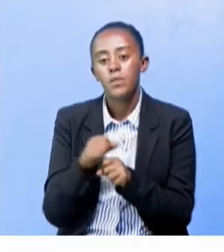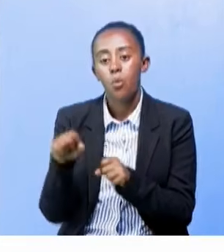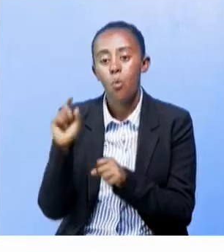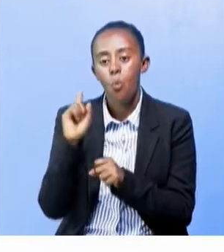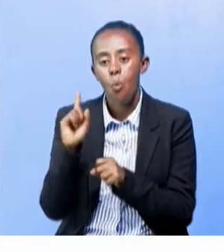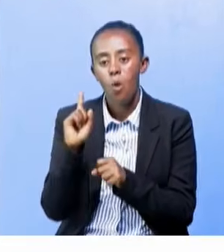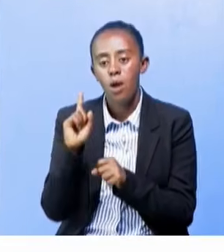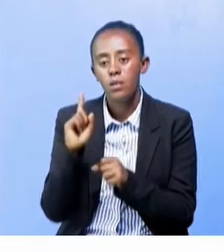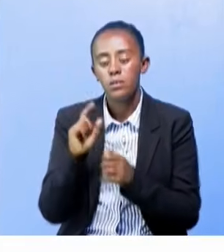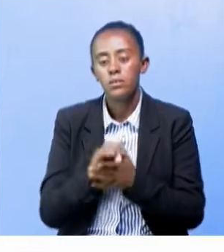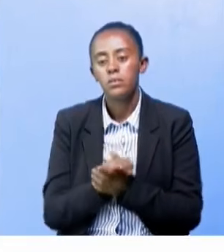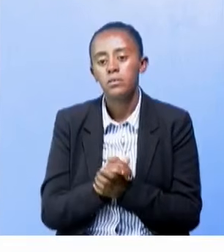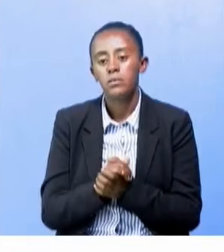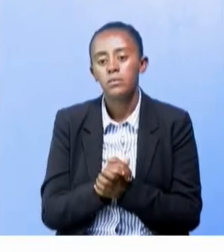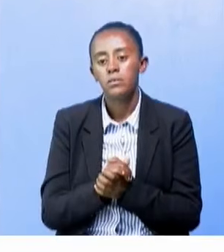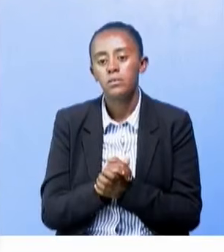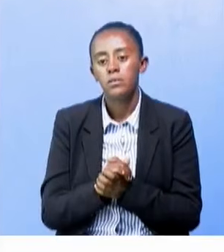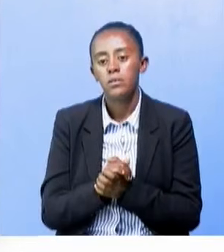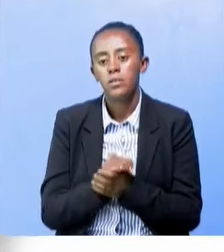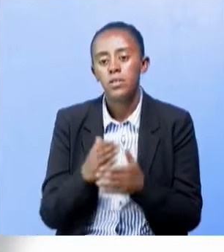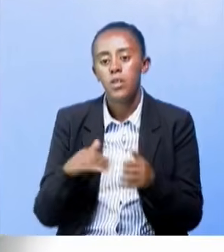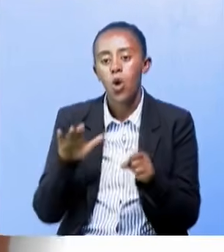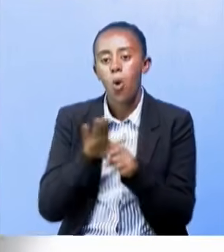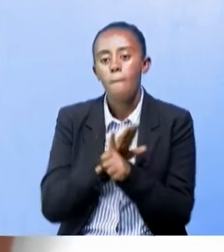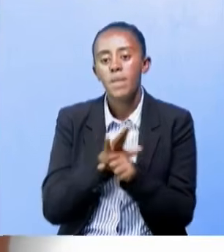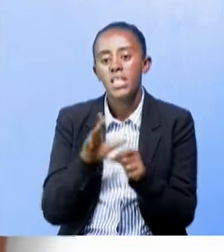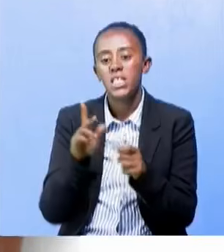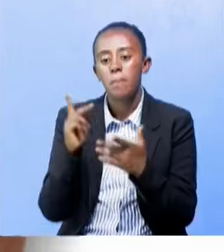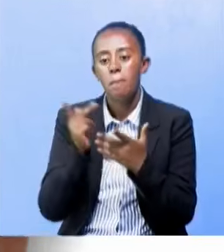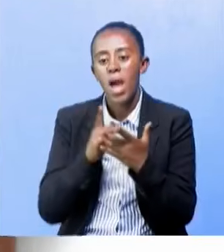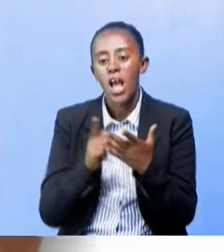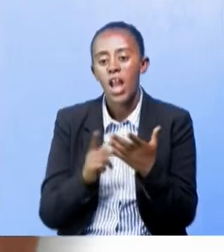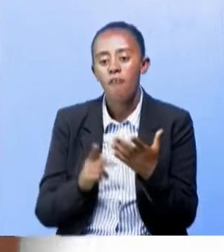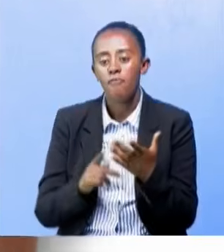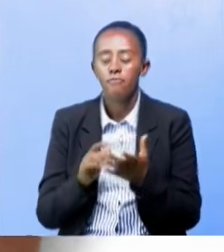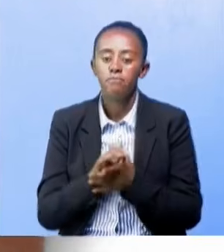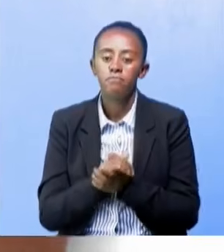one complete paragraph.